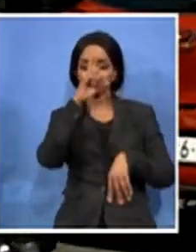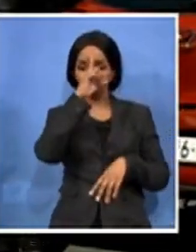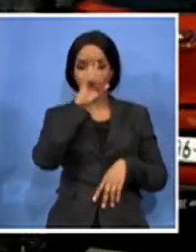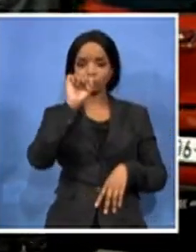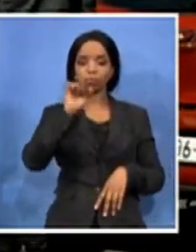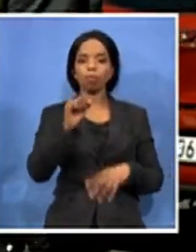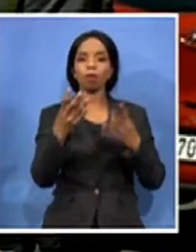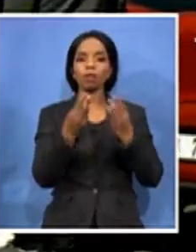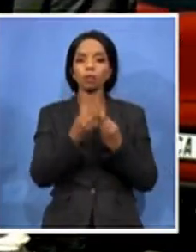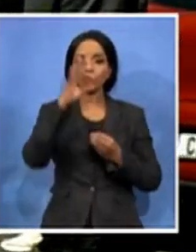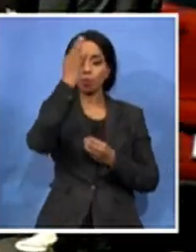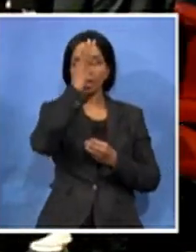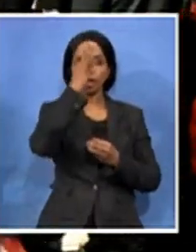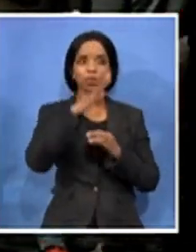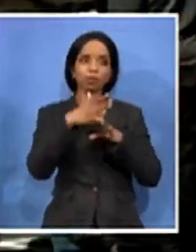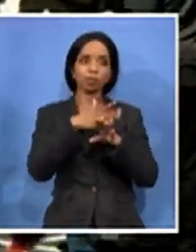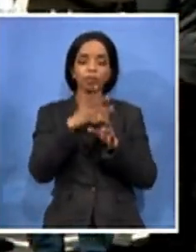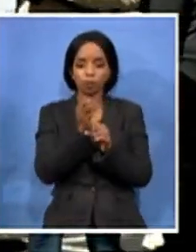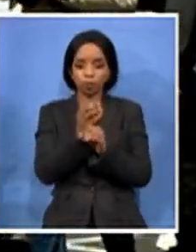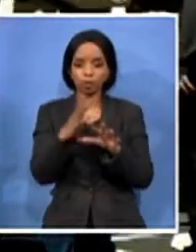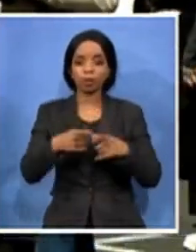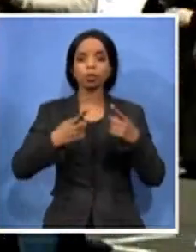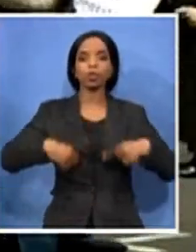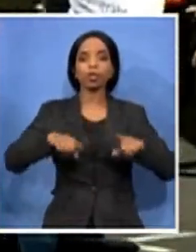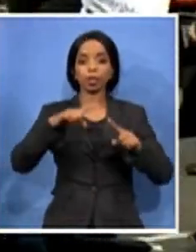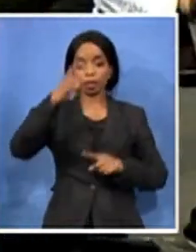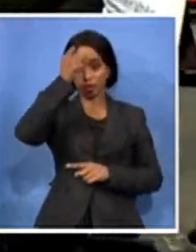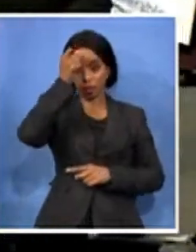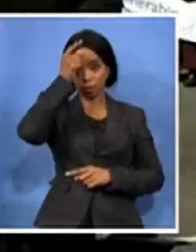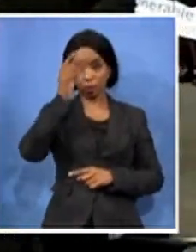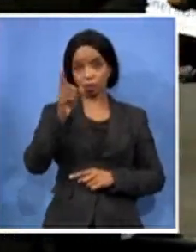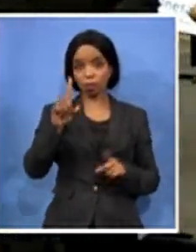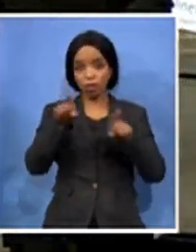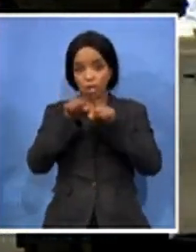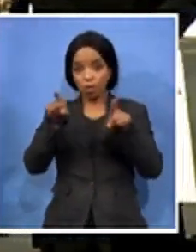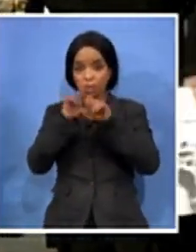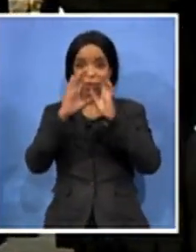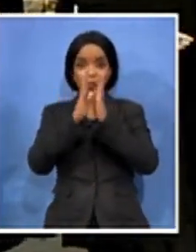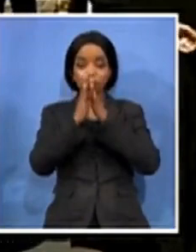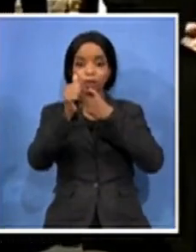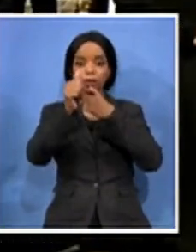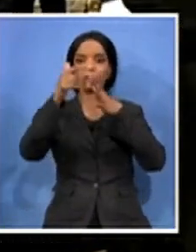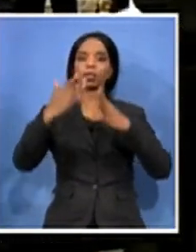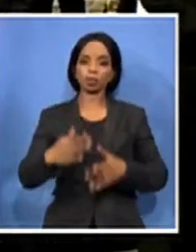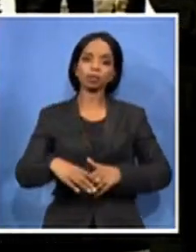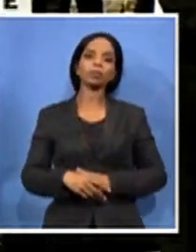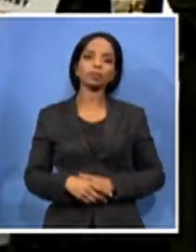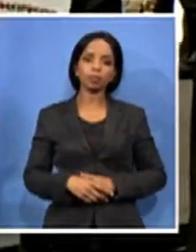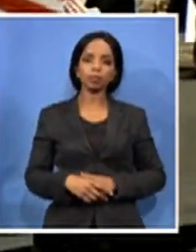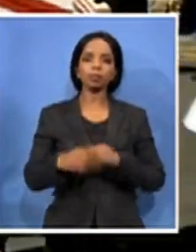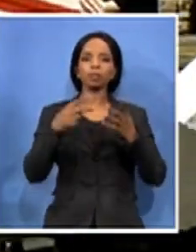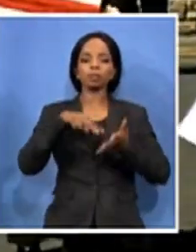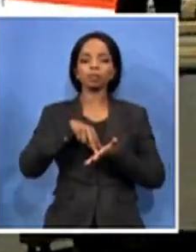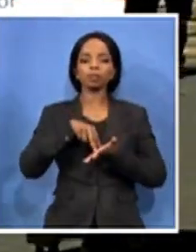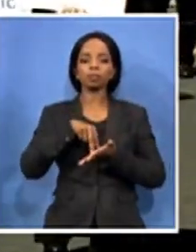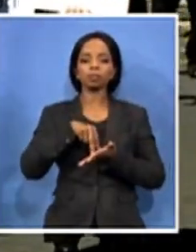that these church leaders and clerics may end up standing in front of the provincial legislature, which is